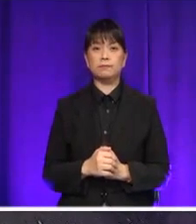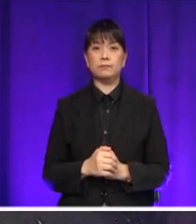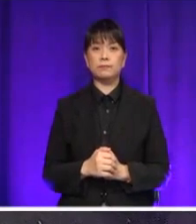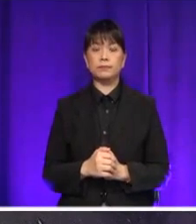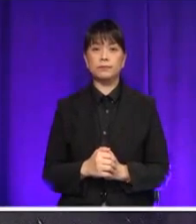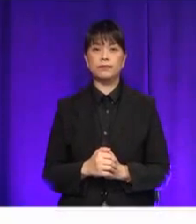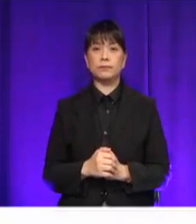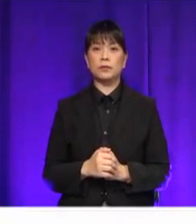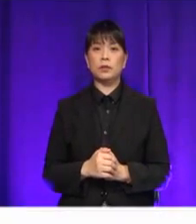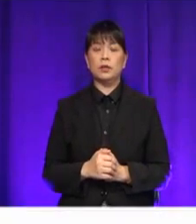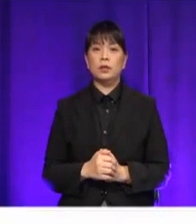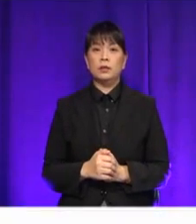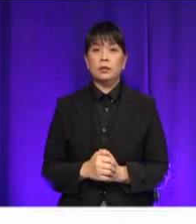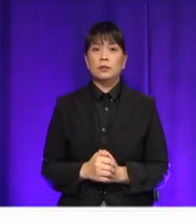anything?